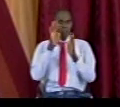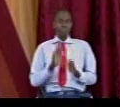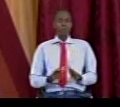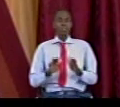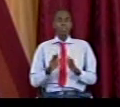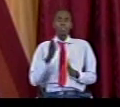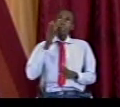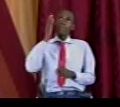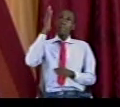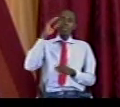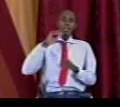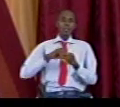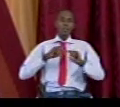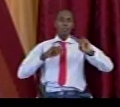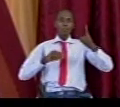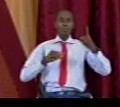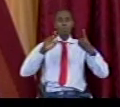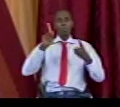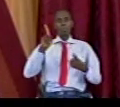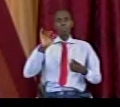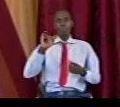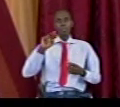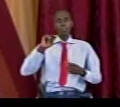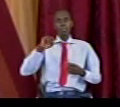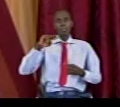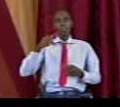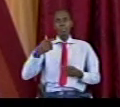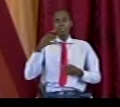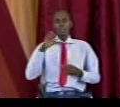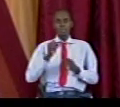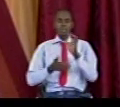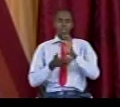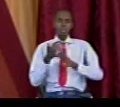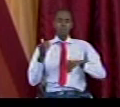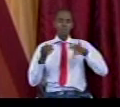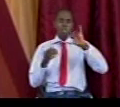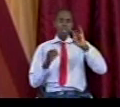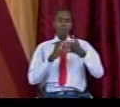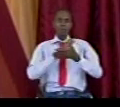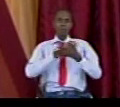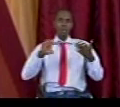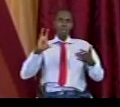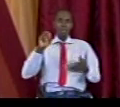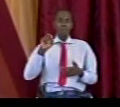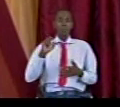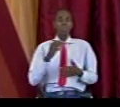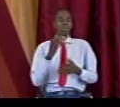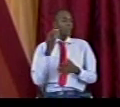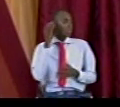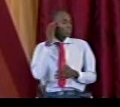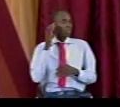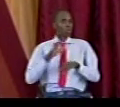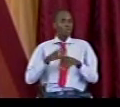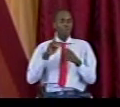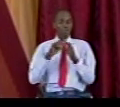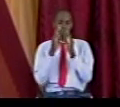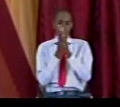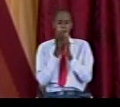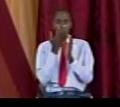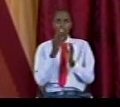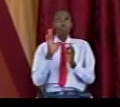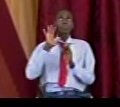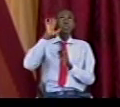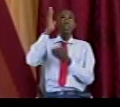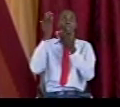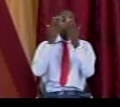chapter 8. I'm reading from verse 30. And hearken thou to the supplication of thy servant and